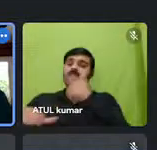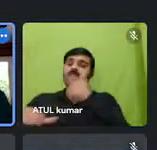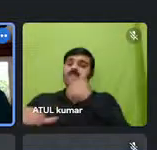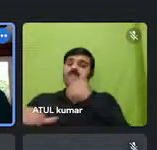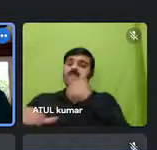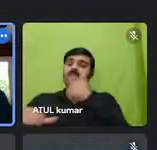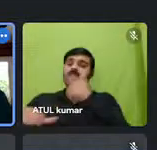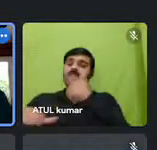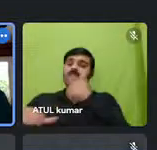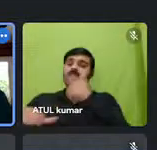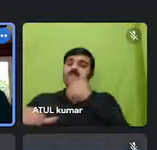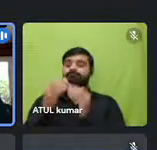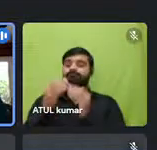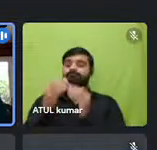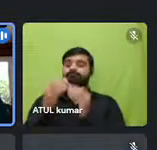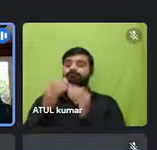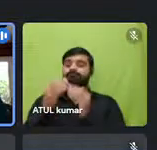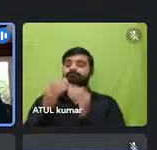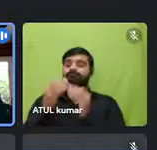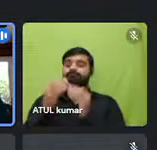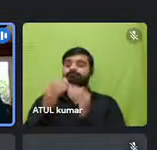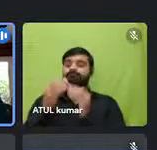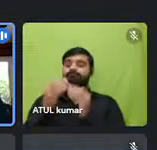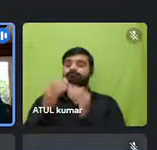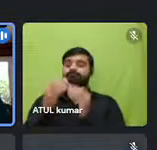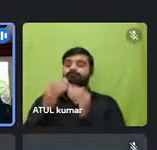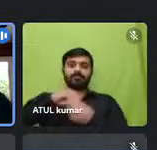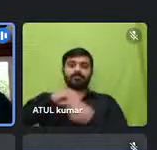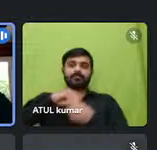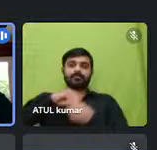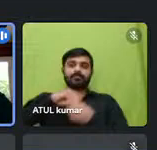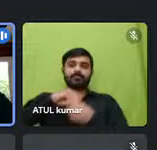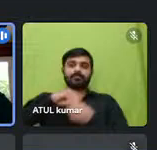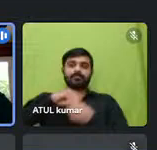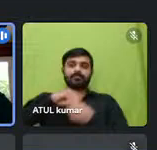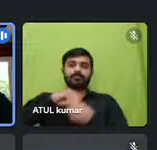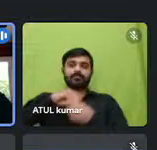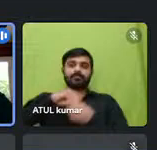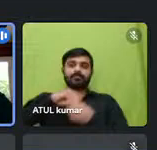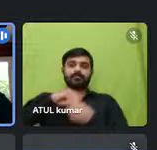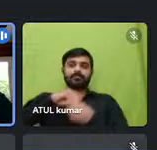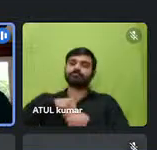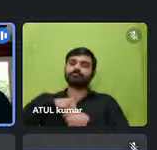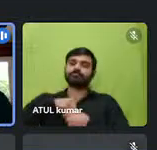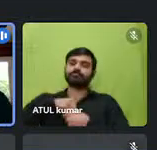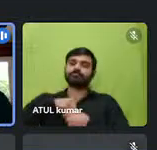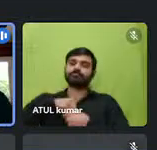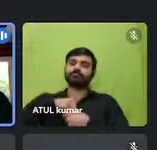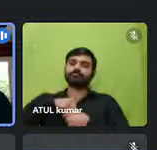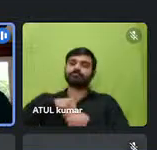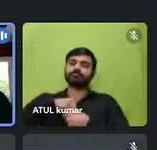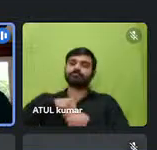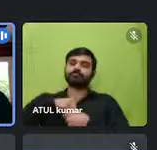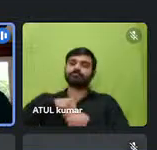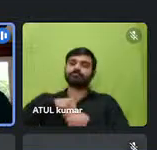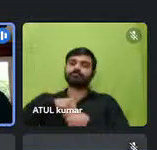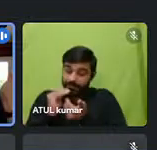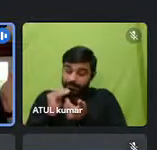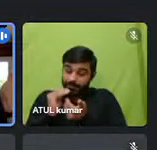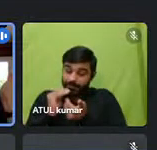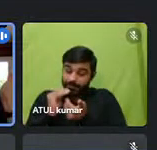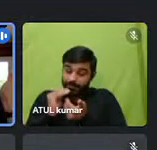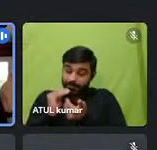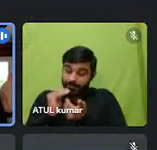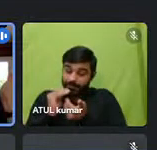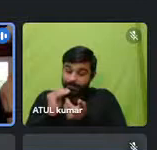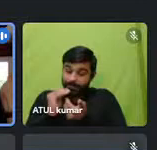think it's important to support the acquisition of a sign language from birth onwards.